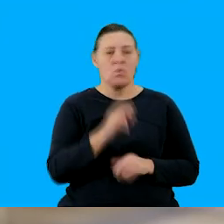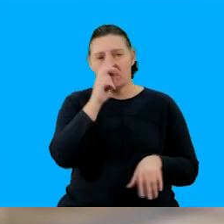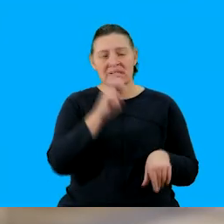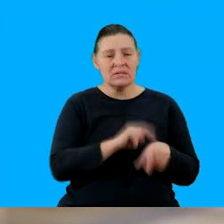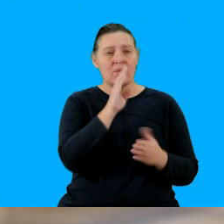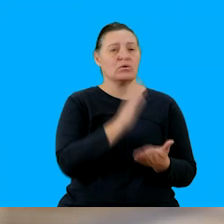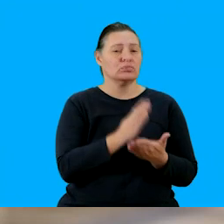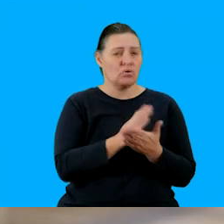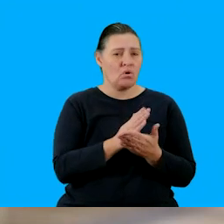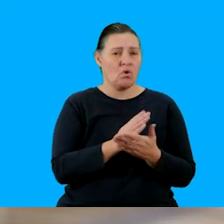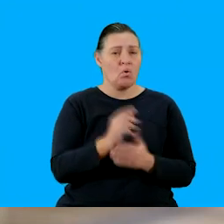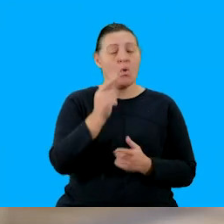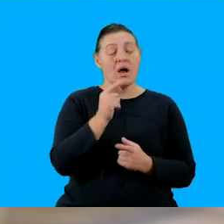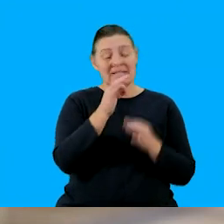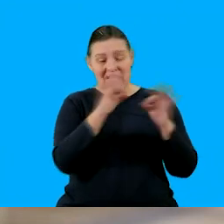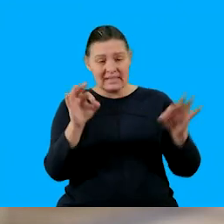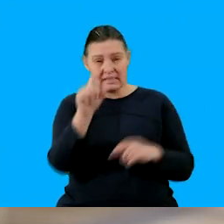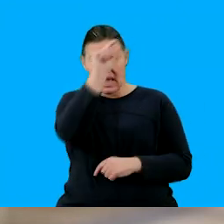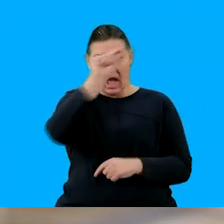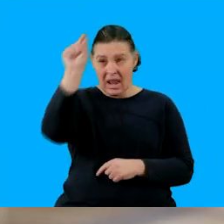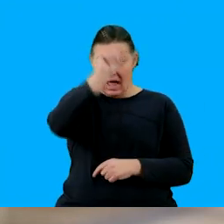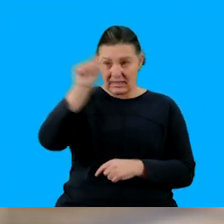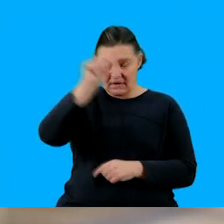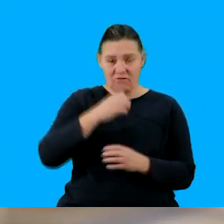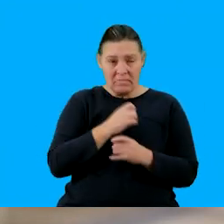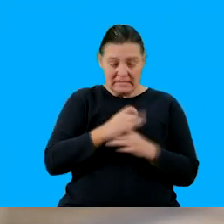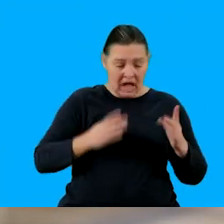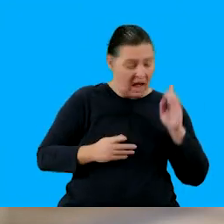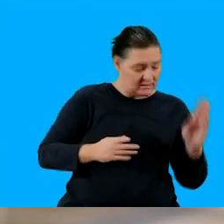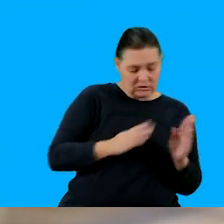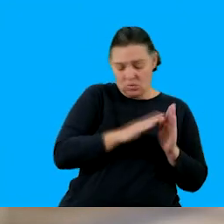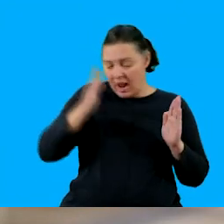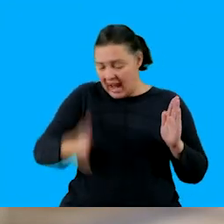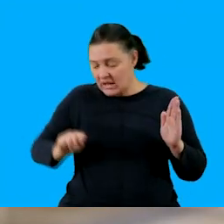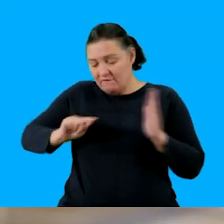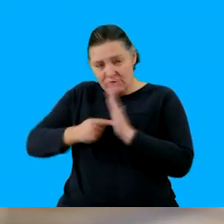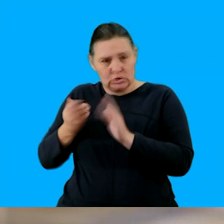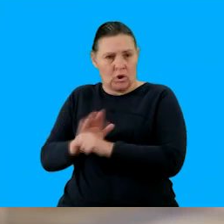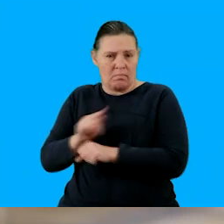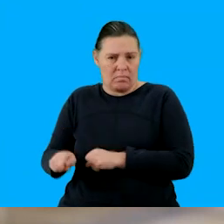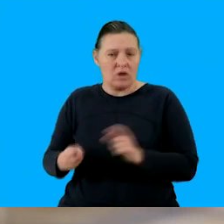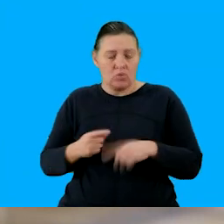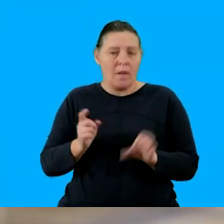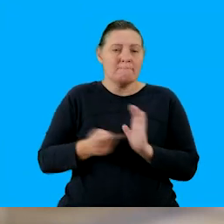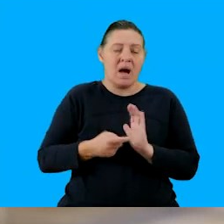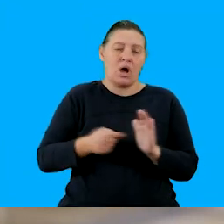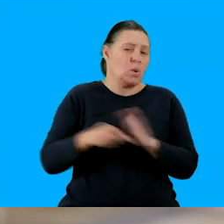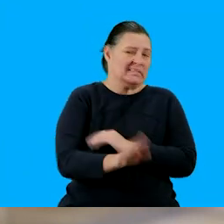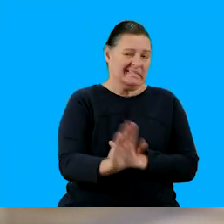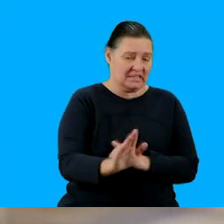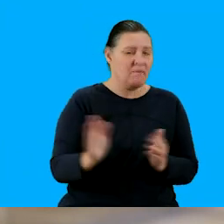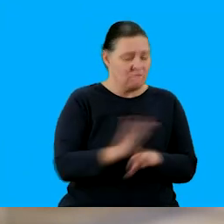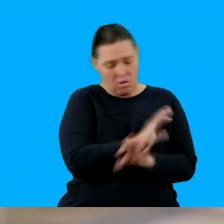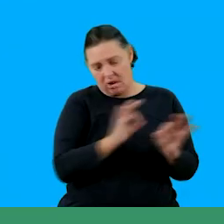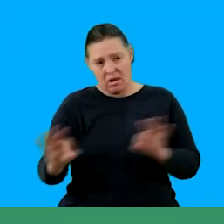that you need to make sure that you highlight the sentence from the beginning up until the end so that you cannot forfeit marks.